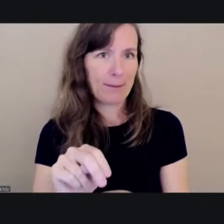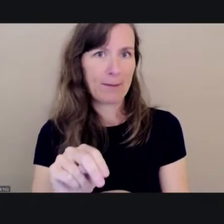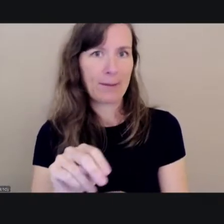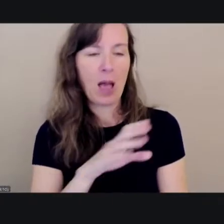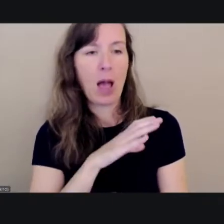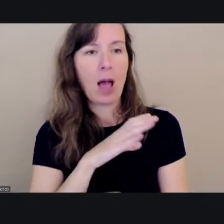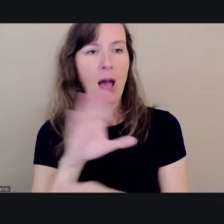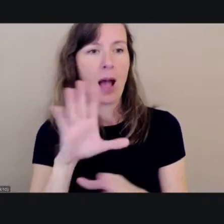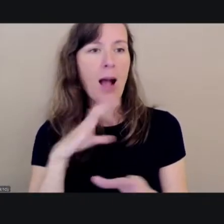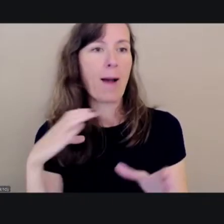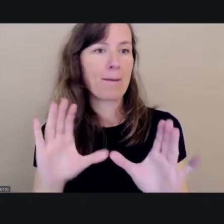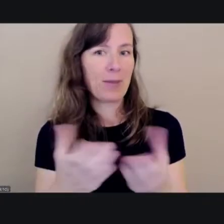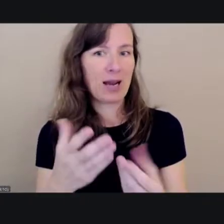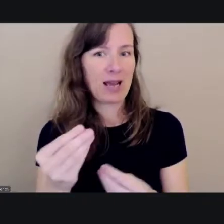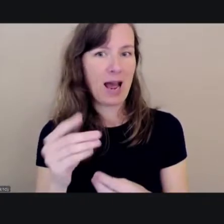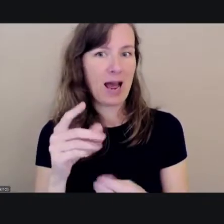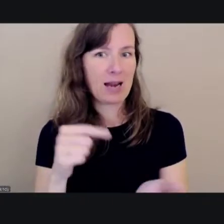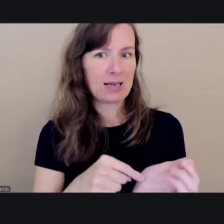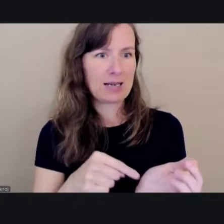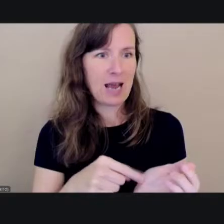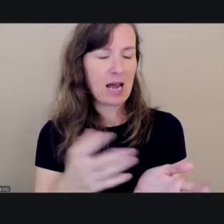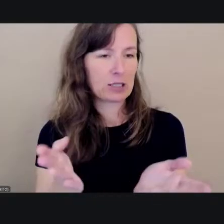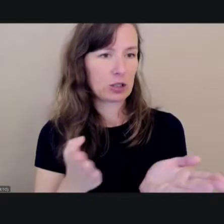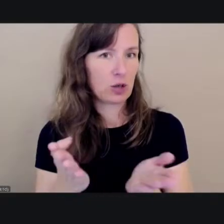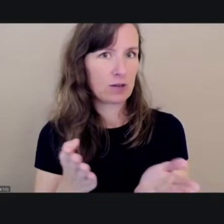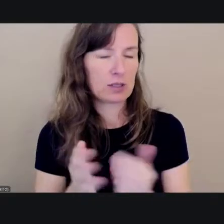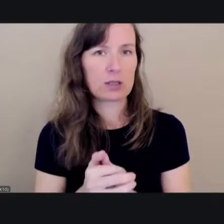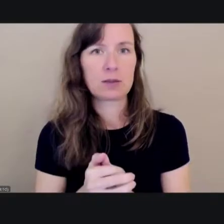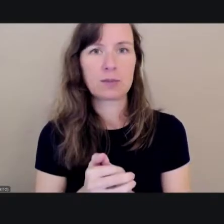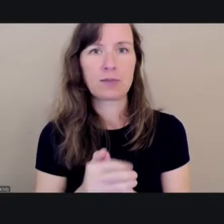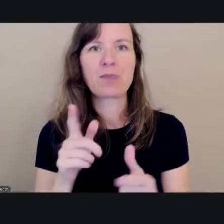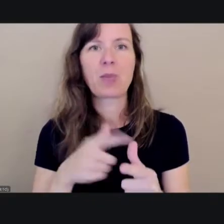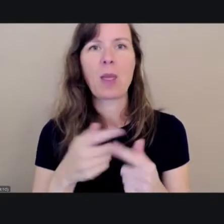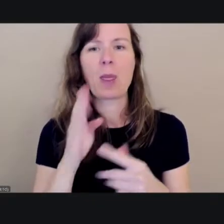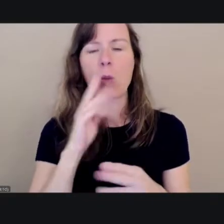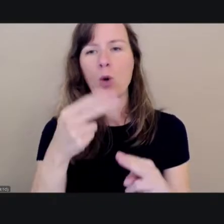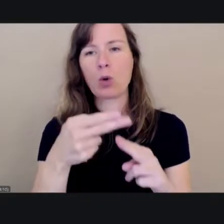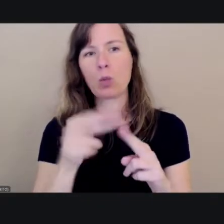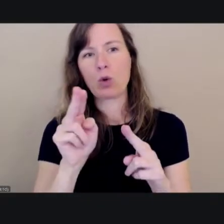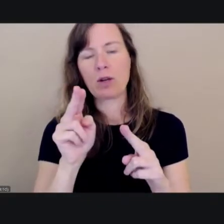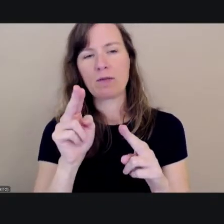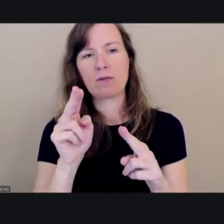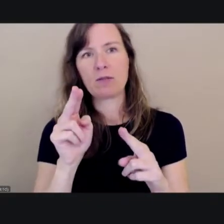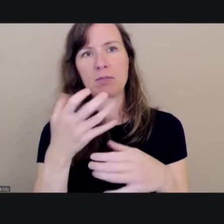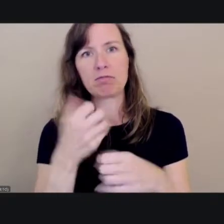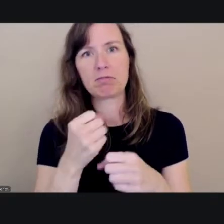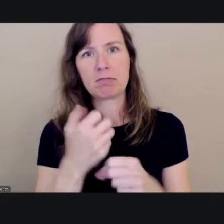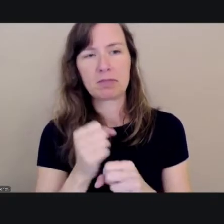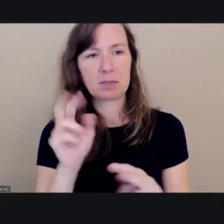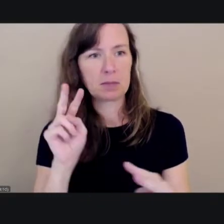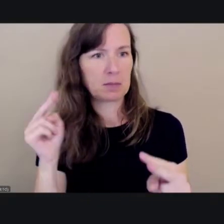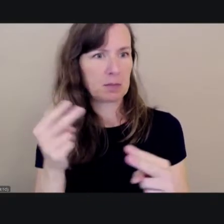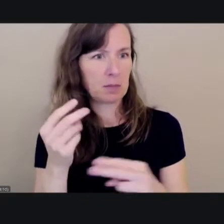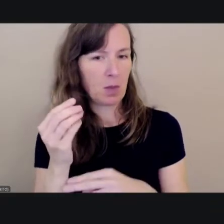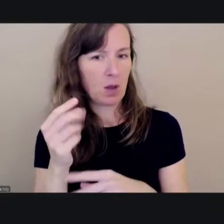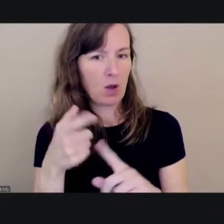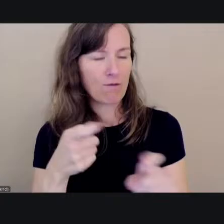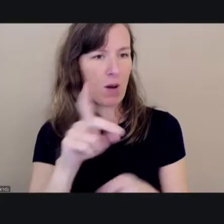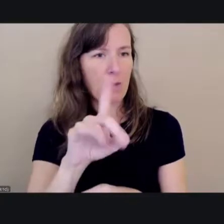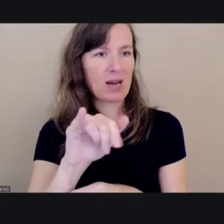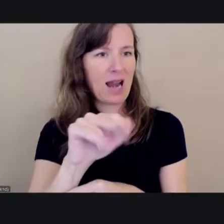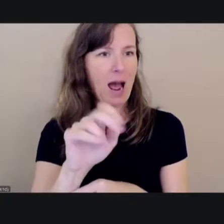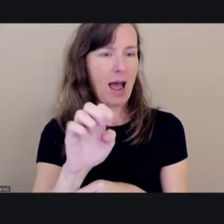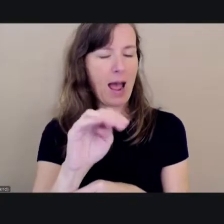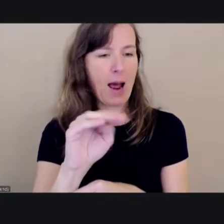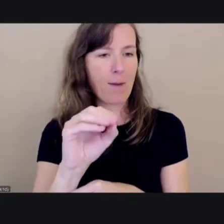services. We will then have a brief overview of revenue from Diane Mock, and